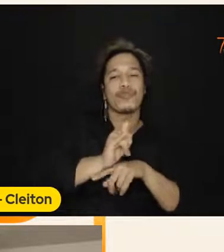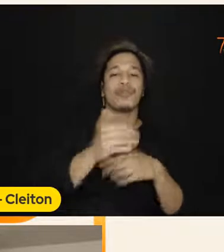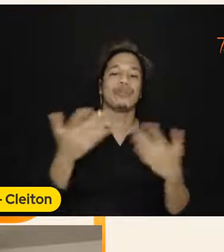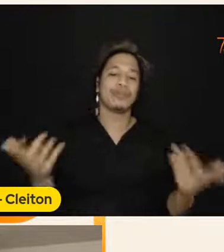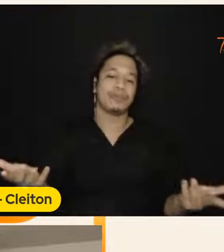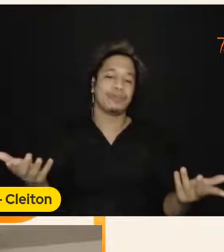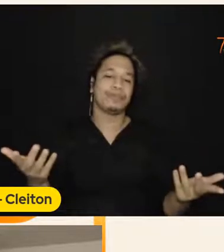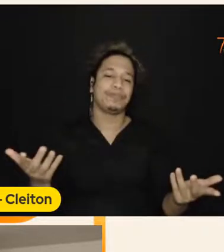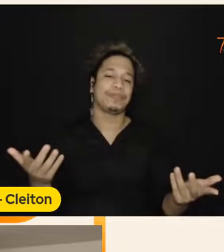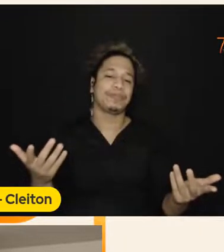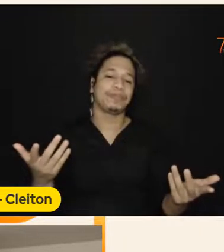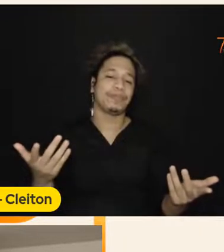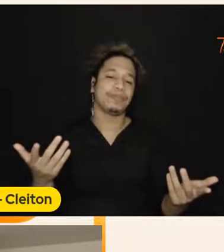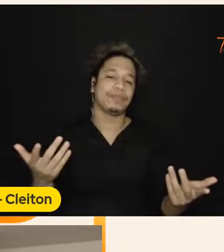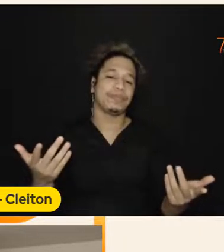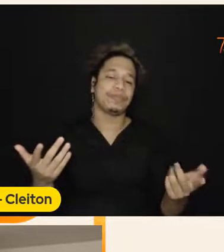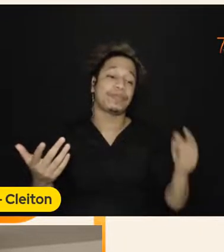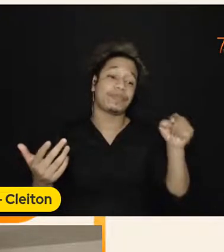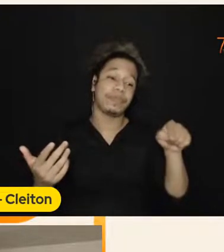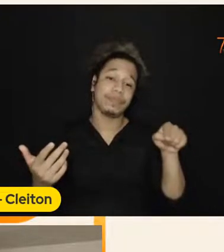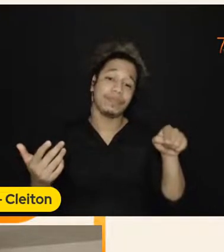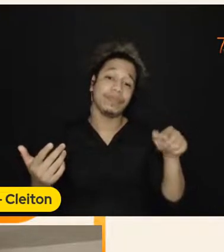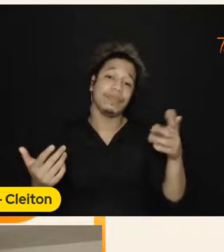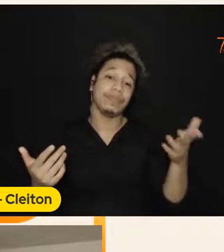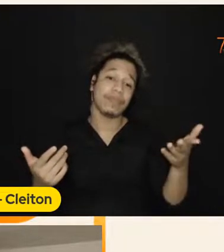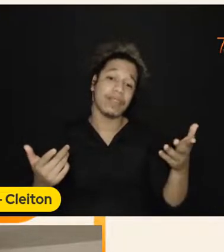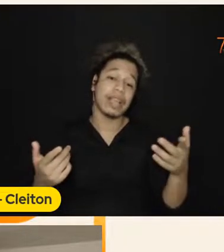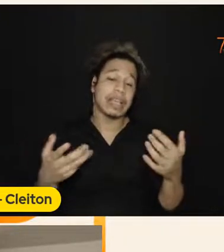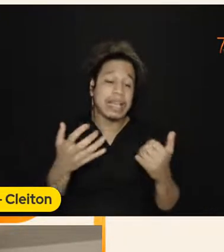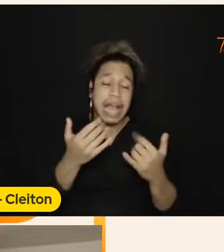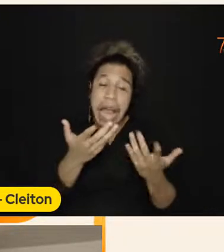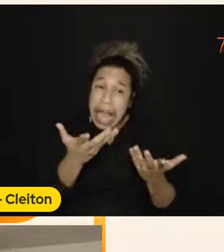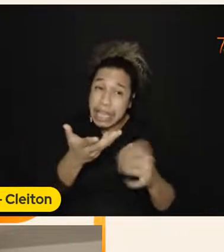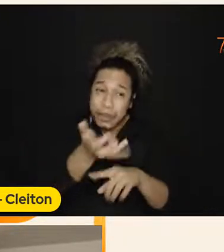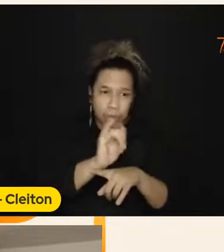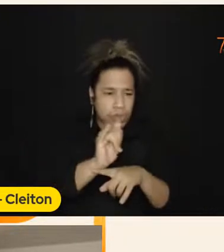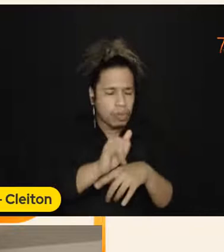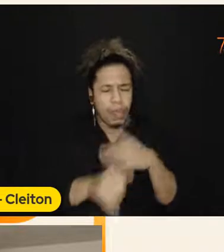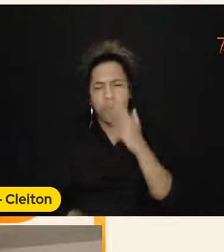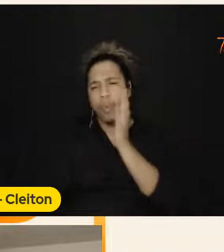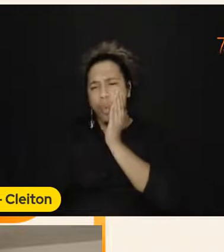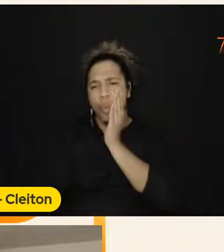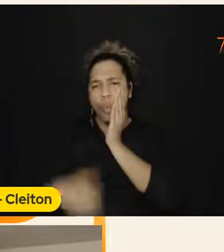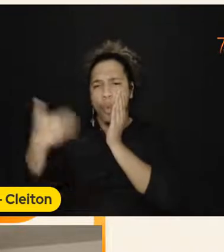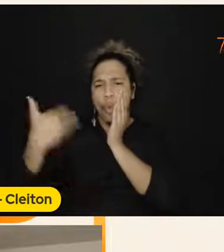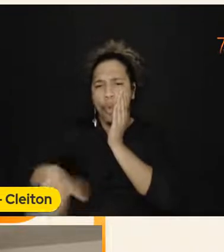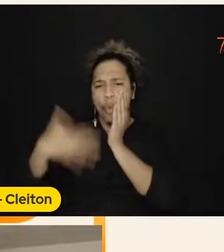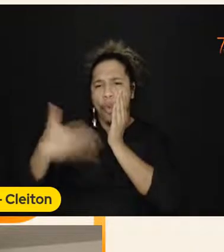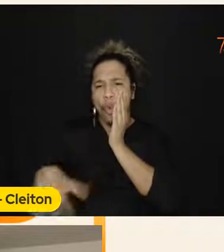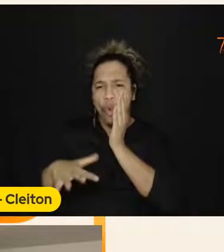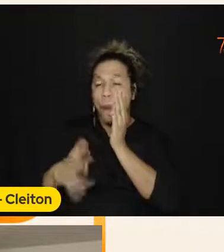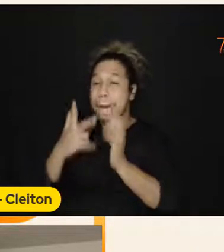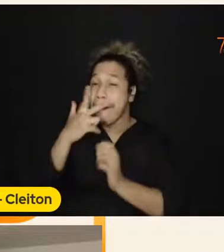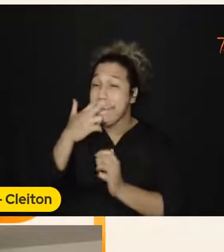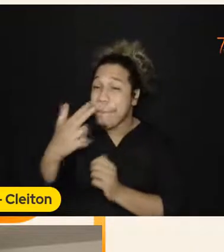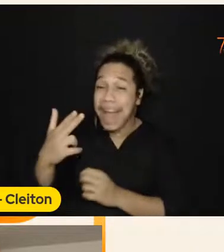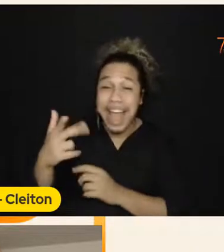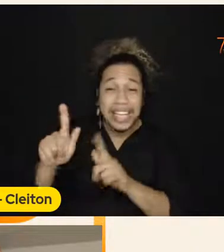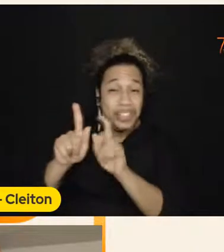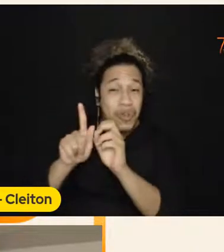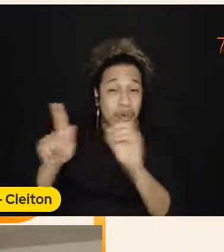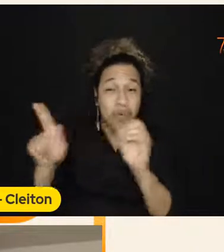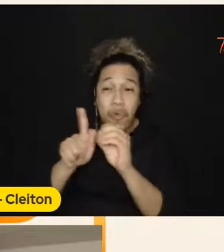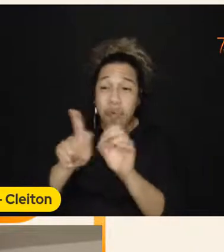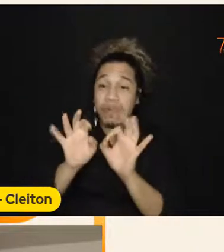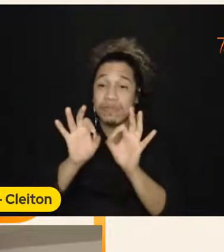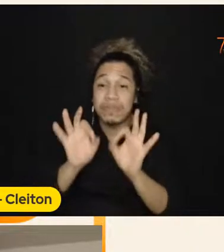us everything, but it's close enough. It's becoming closer and closer to Google than ever. And that's where